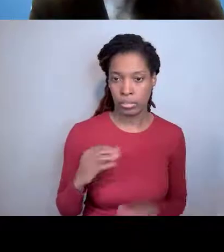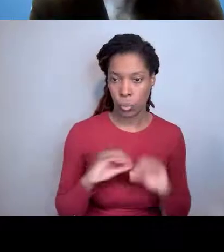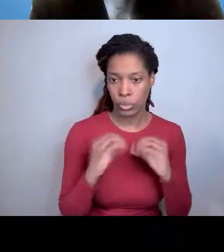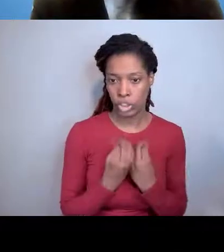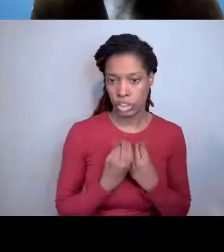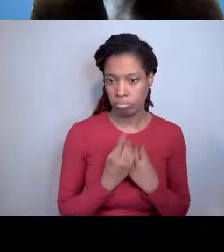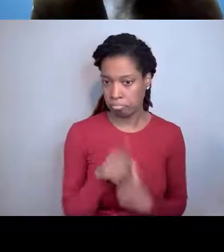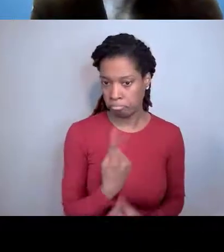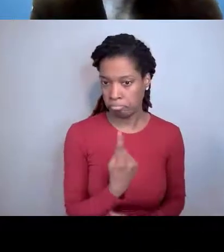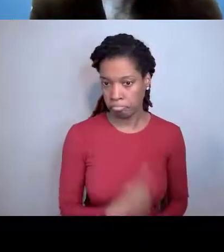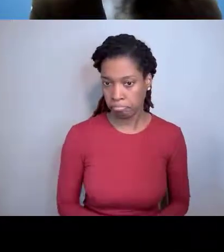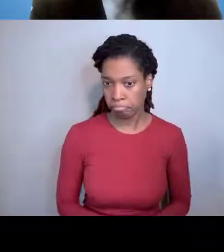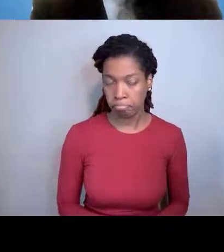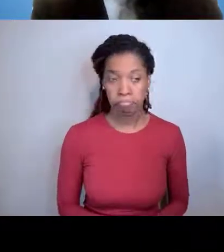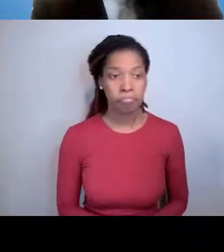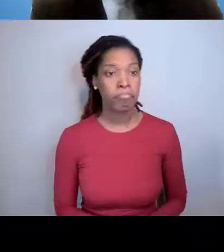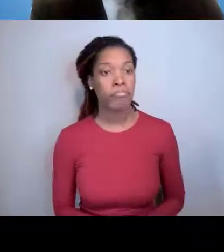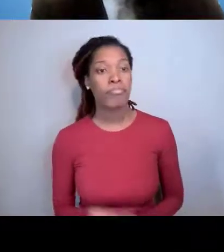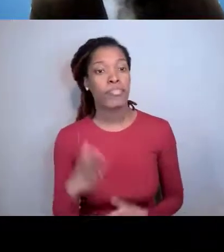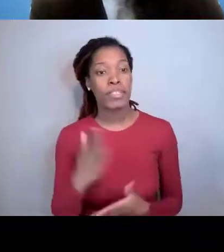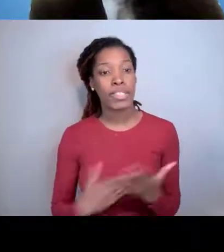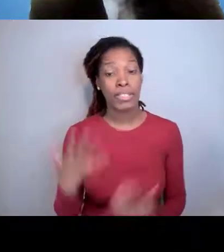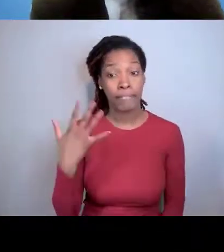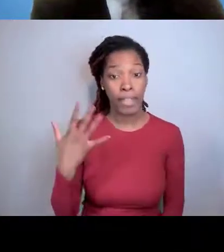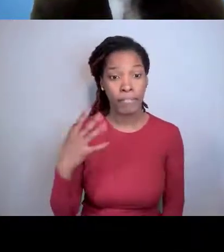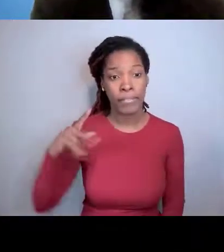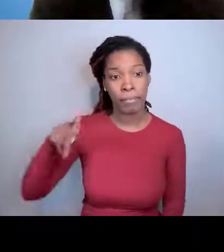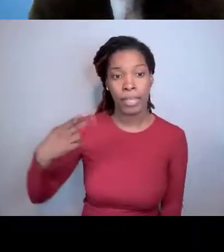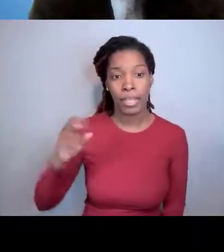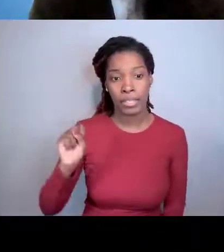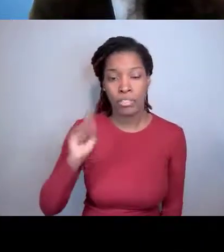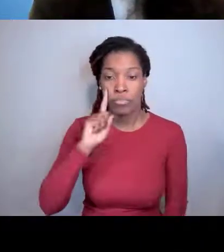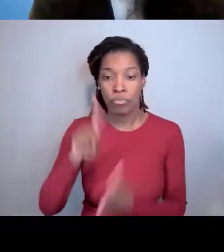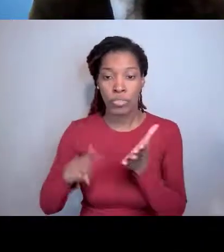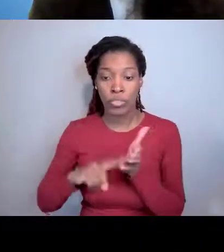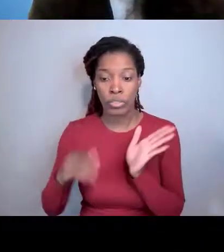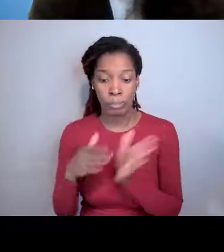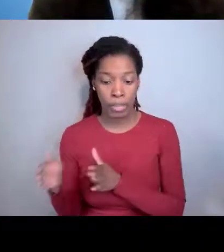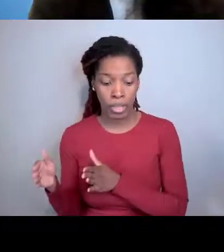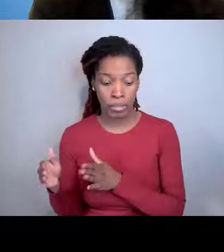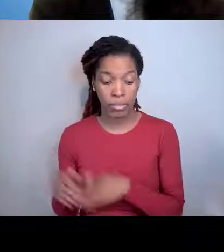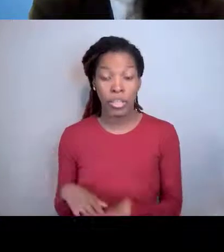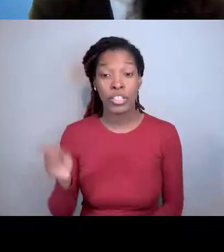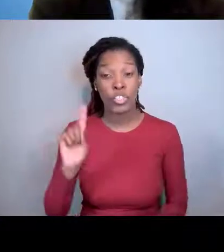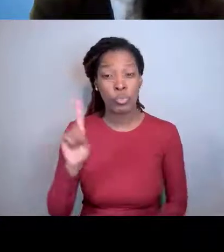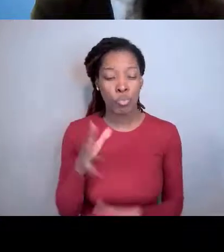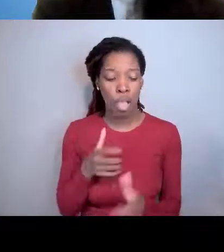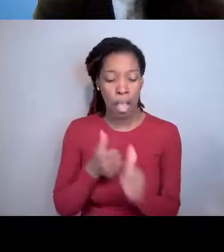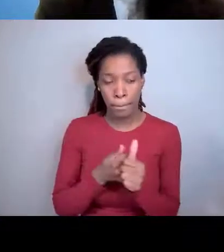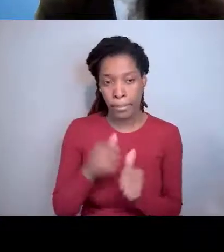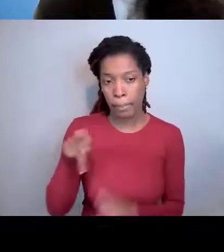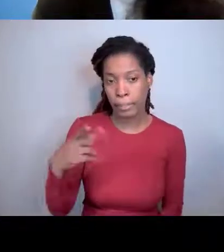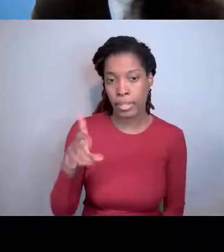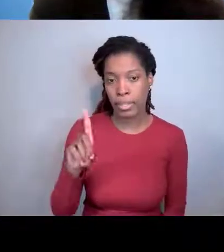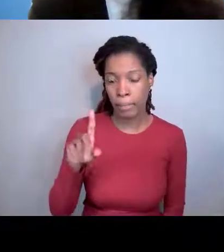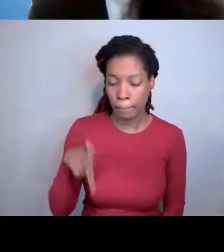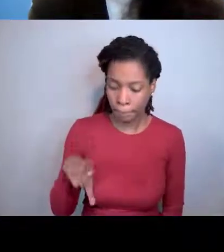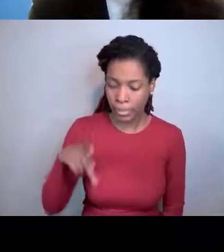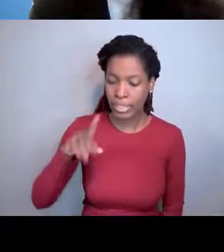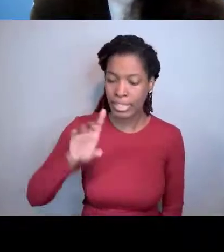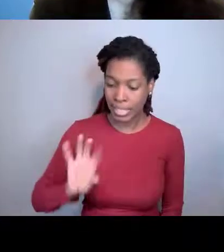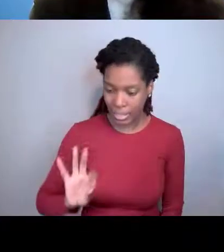Section 5 of the PHS research plan. This is where you'll upload a PDF of your completed vertebrate